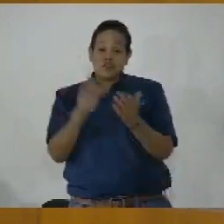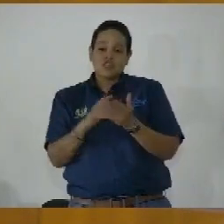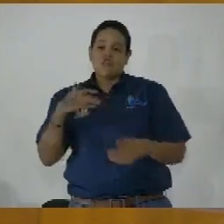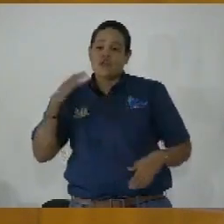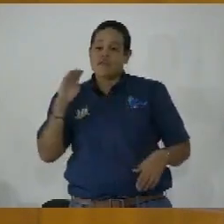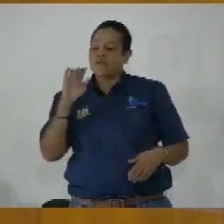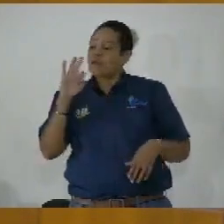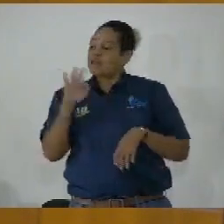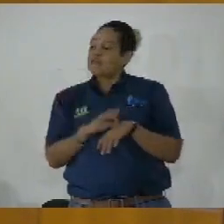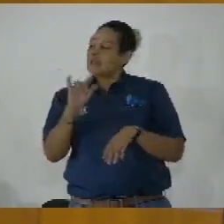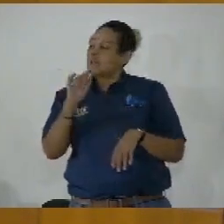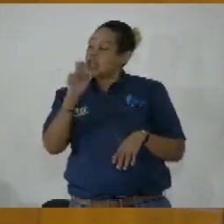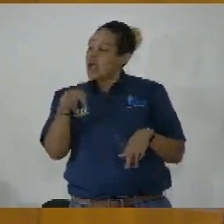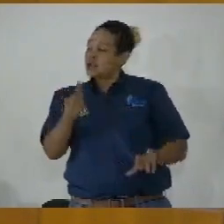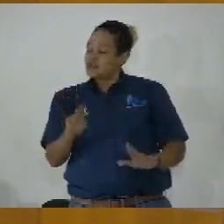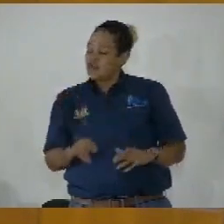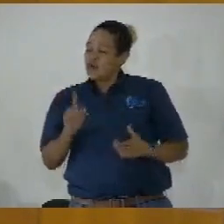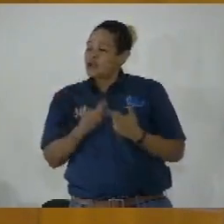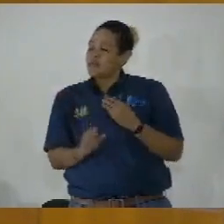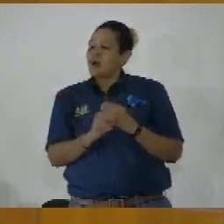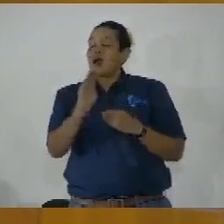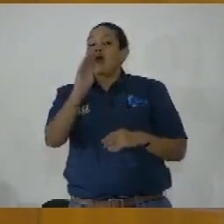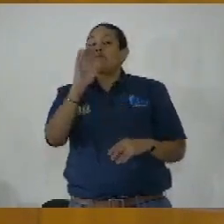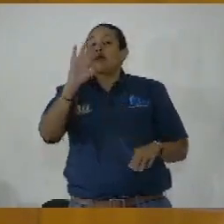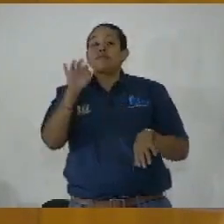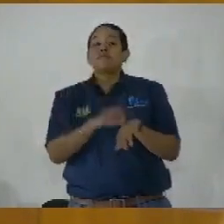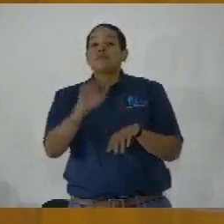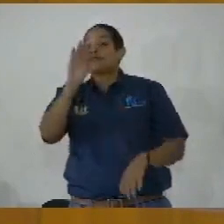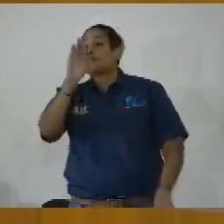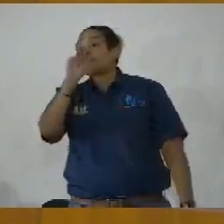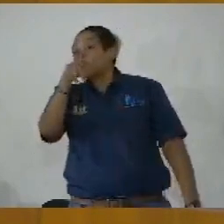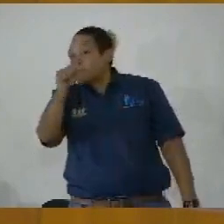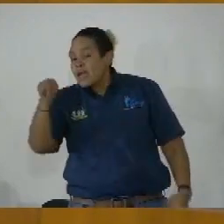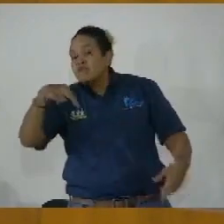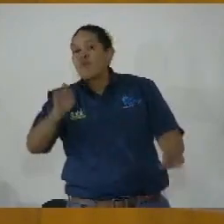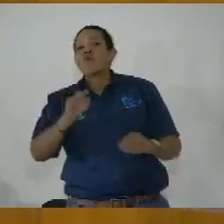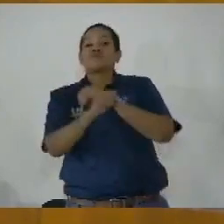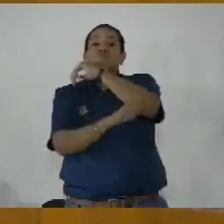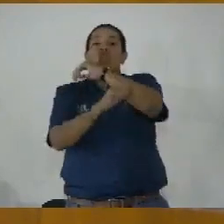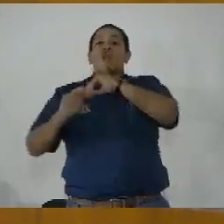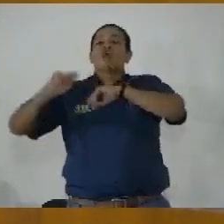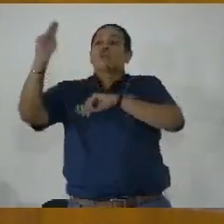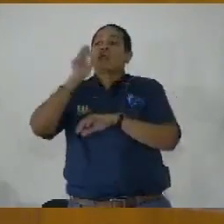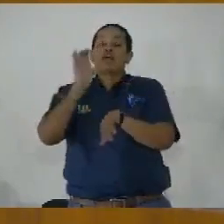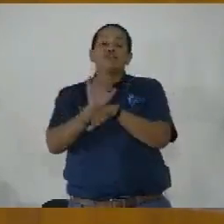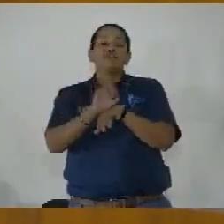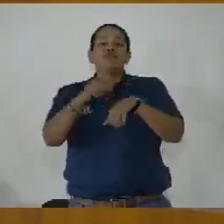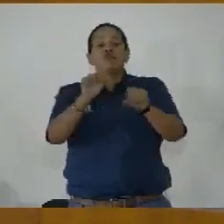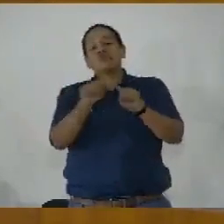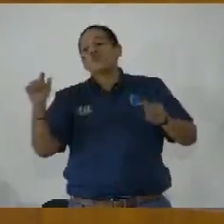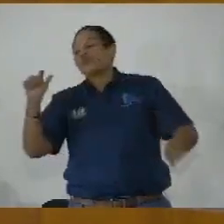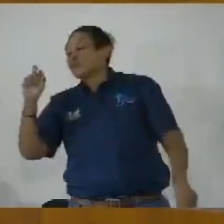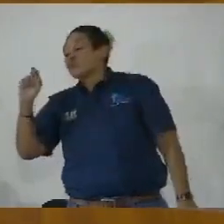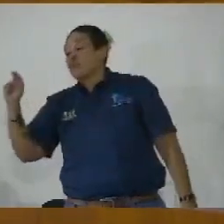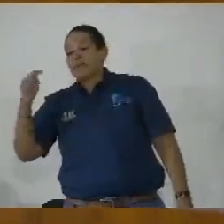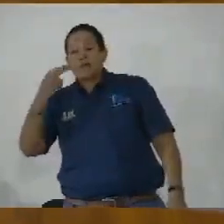Belfield Line Road and Belfield Penn Road. In Trelawney Northern, we have Church Street to Gravel Hill